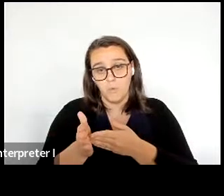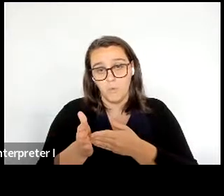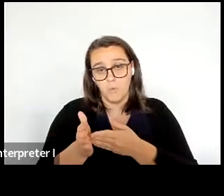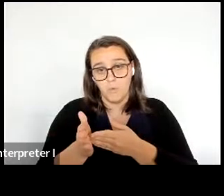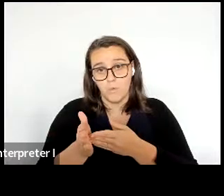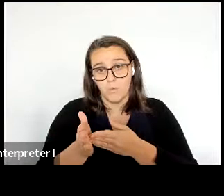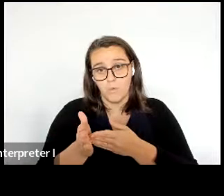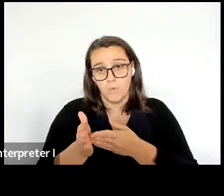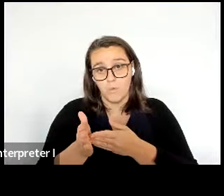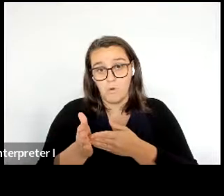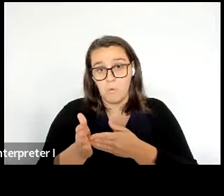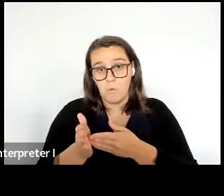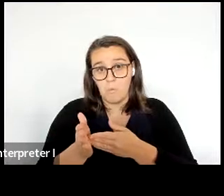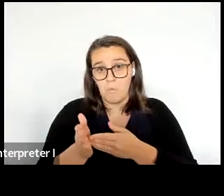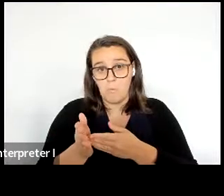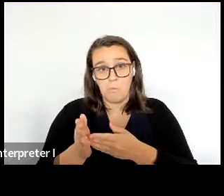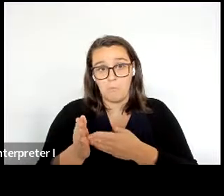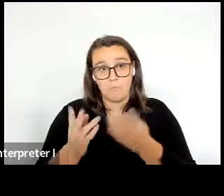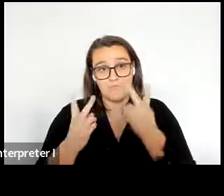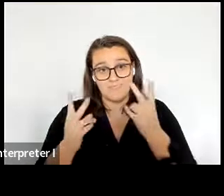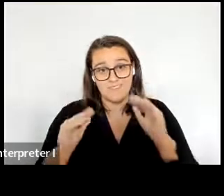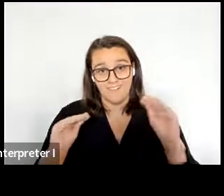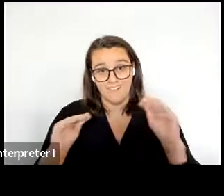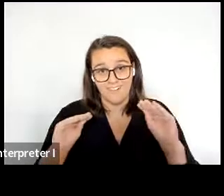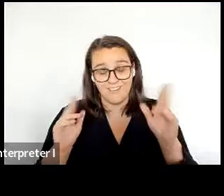I don't see or hear any no votes.